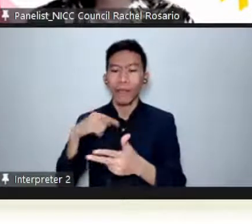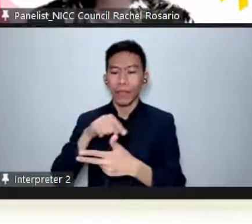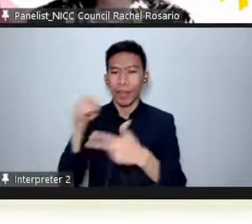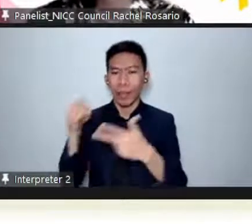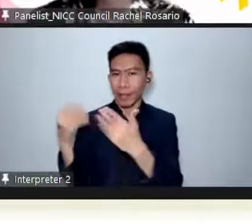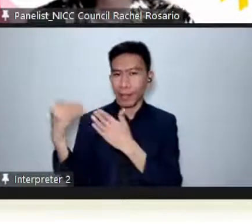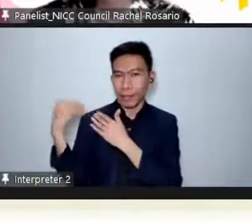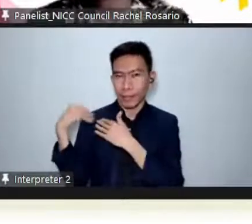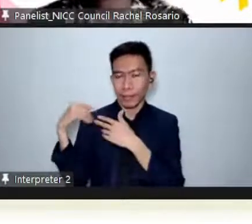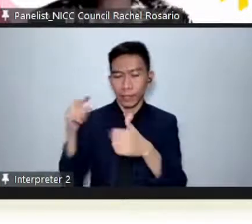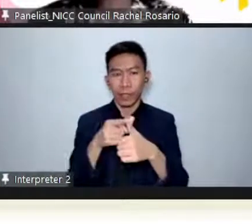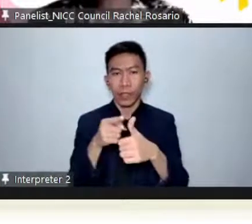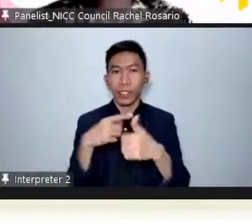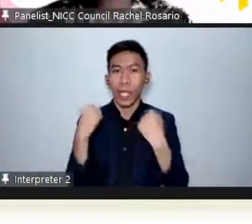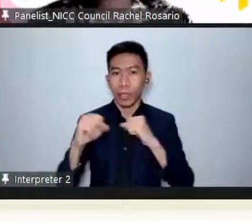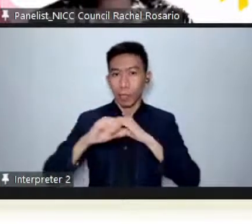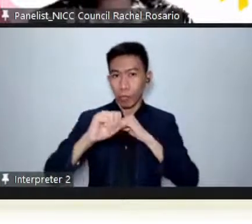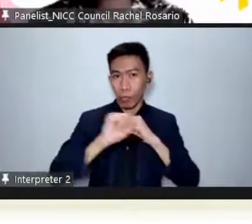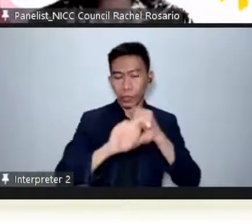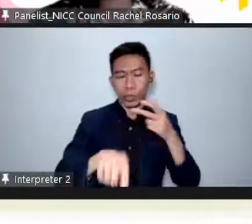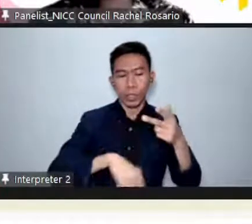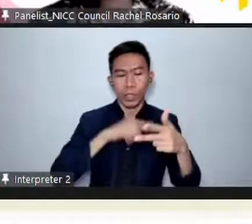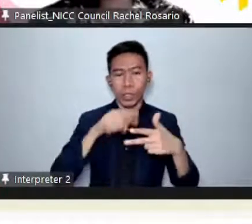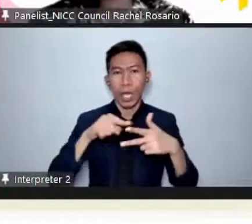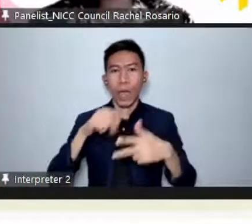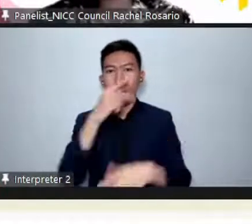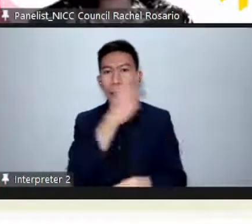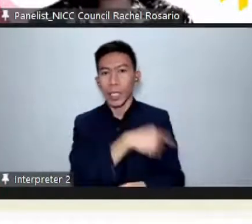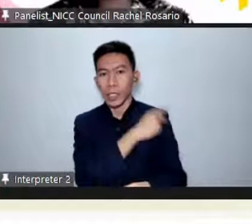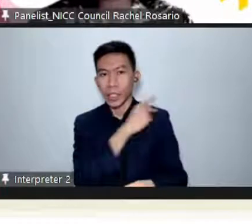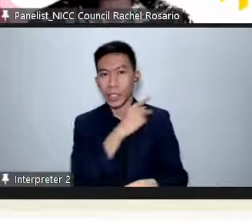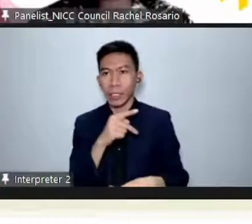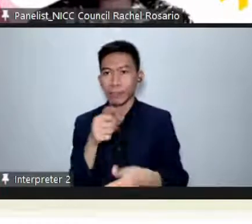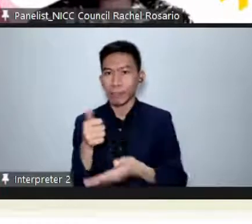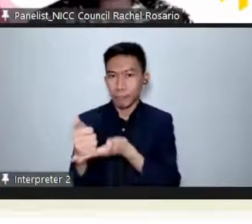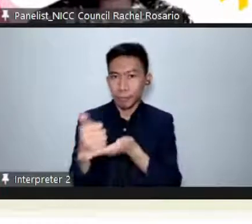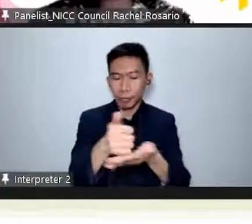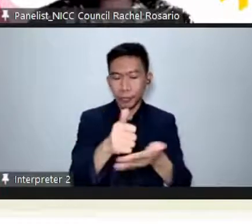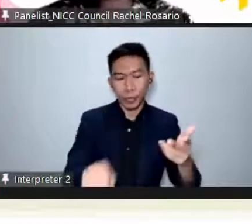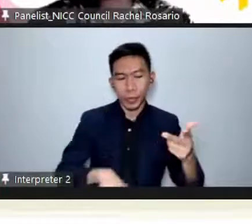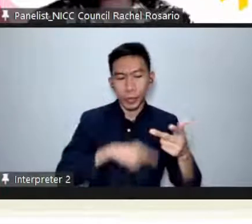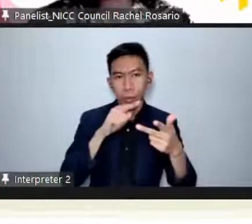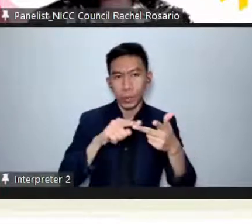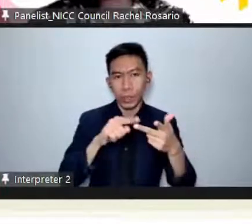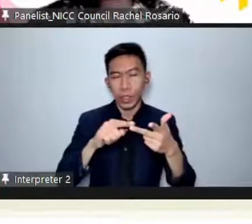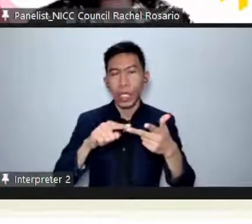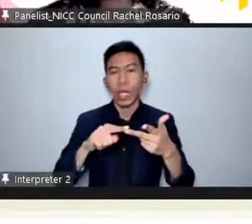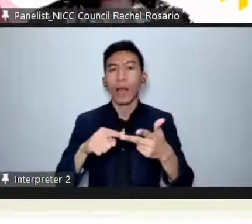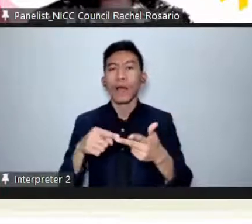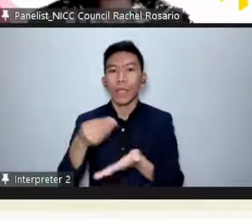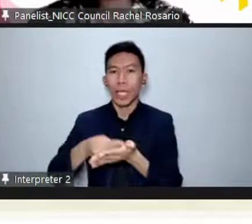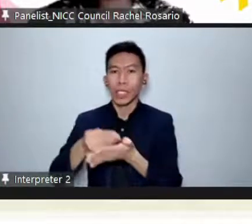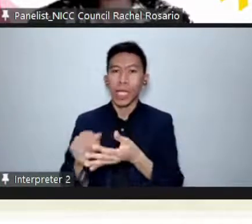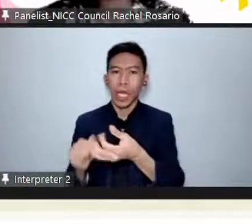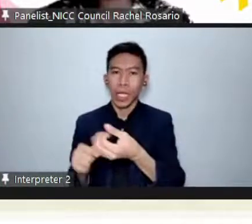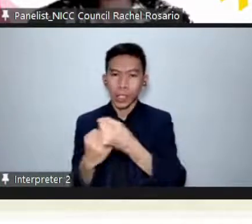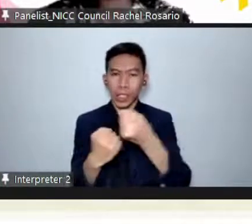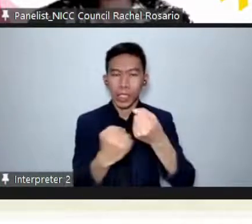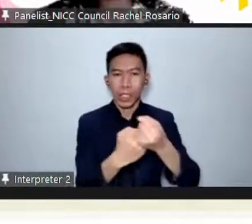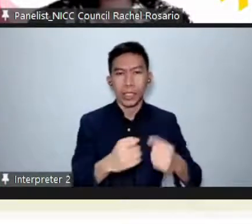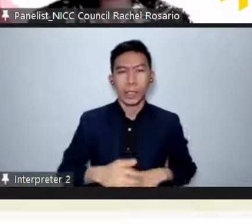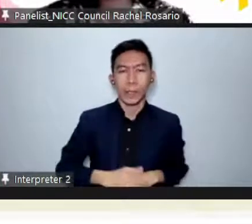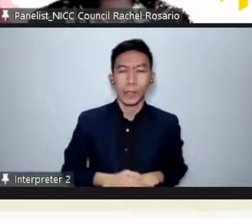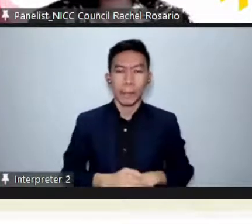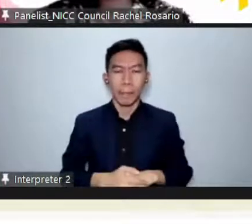health promotion, second is patient navigation, and third, the financial assistance. So